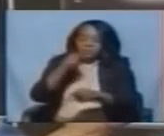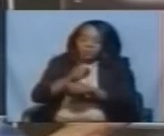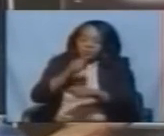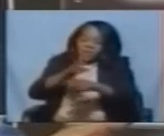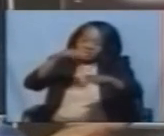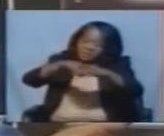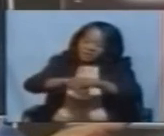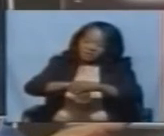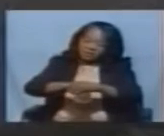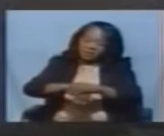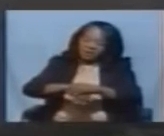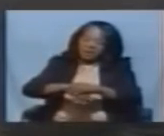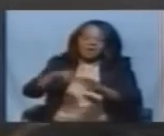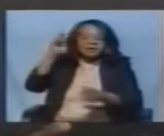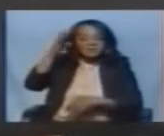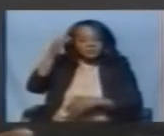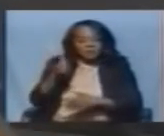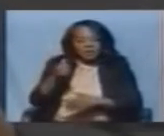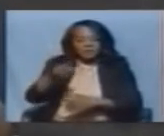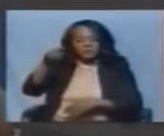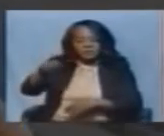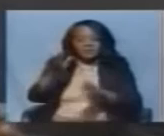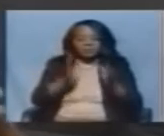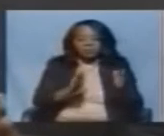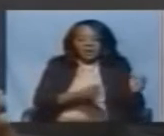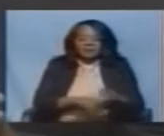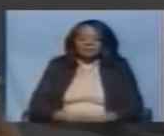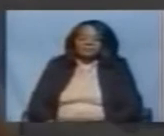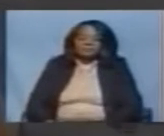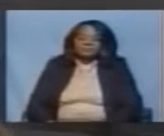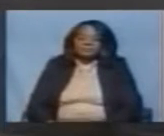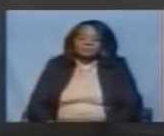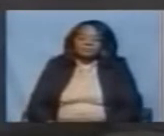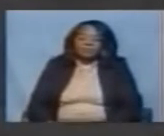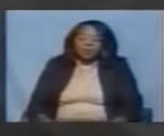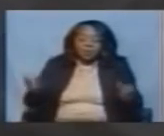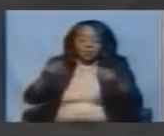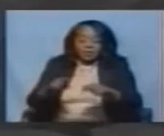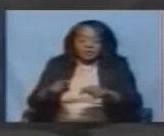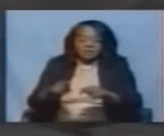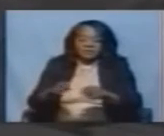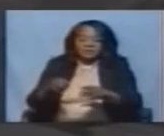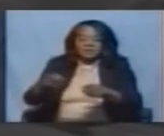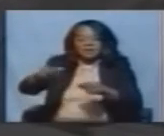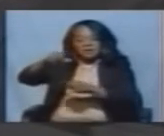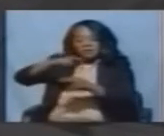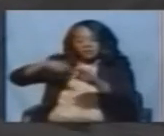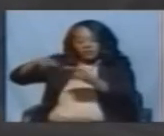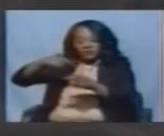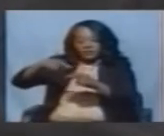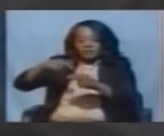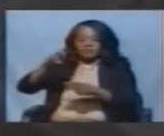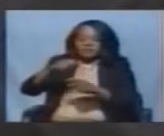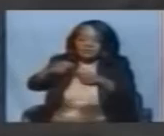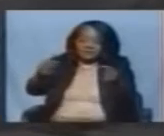need to plan, Grevazio. That's why you need to plan. But let me finish the point. So what happens is that once that is done, the evaluation panel is going to meet. Okay? I mean,